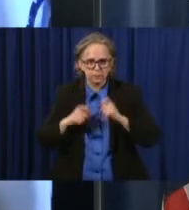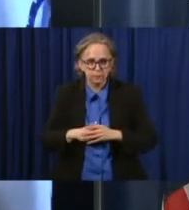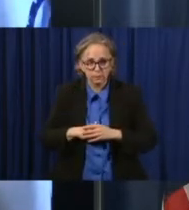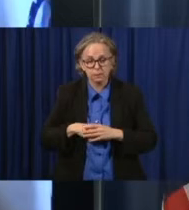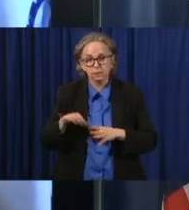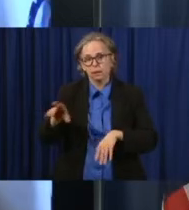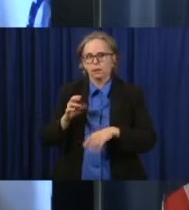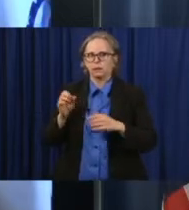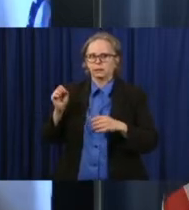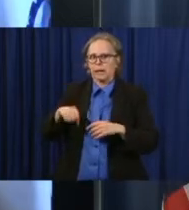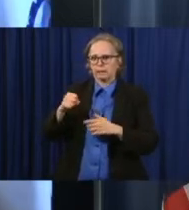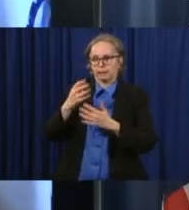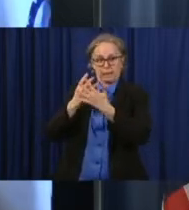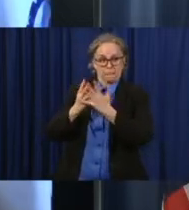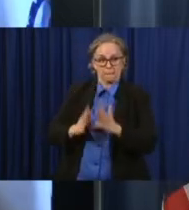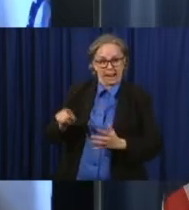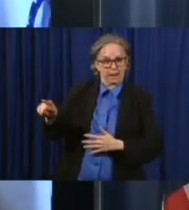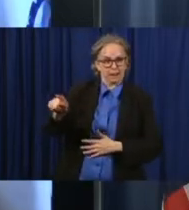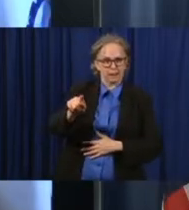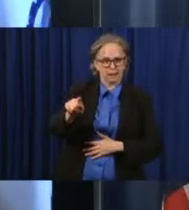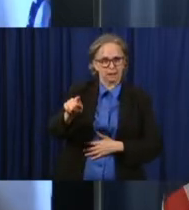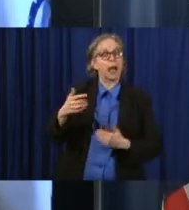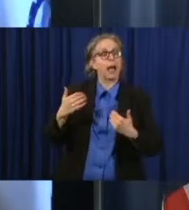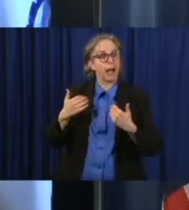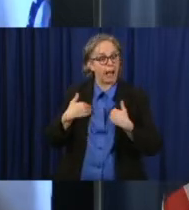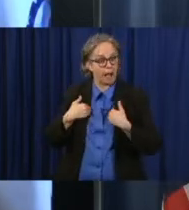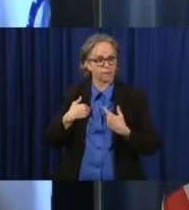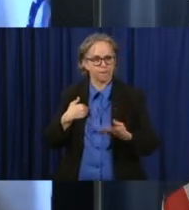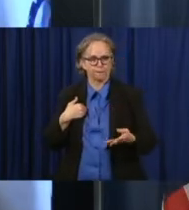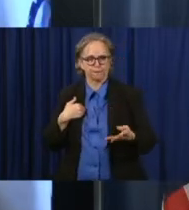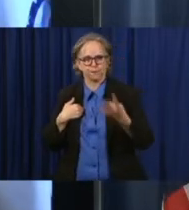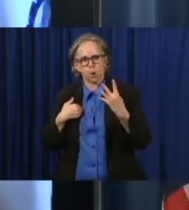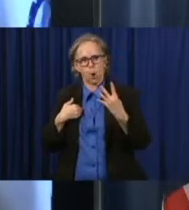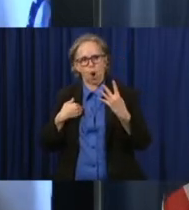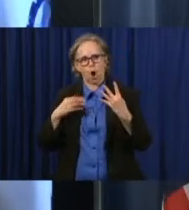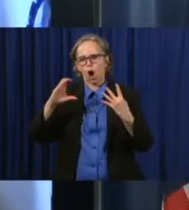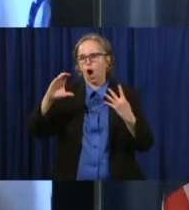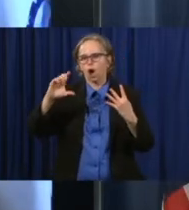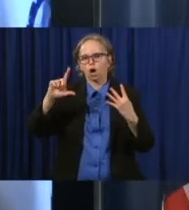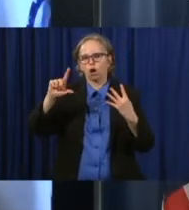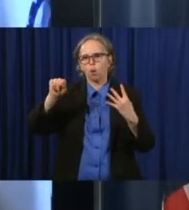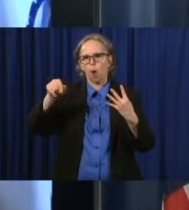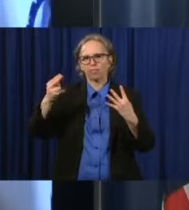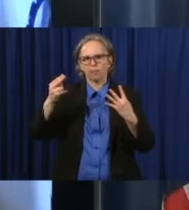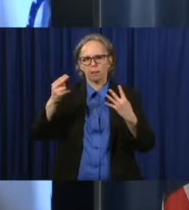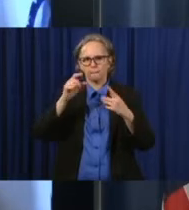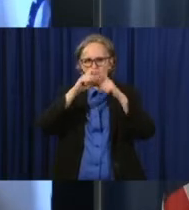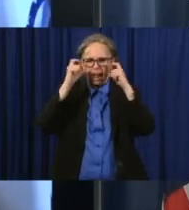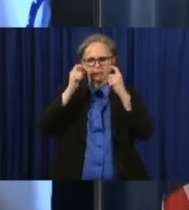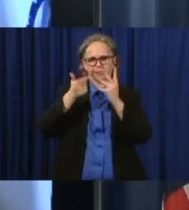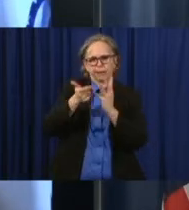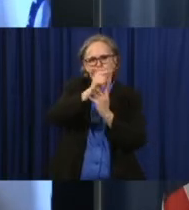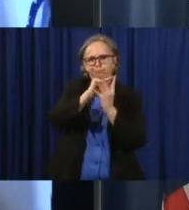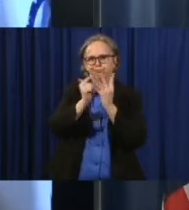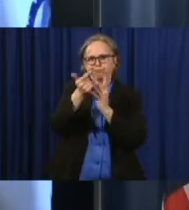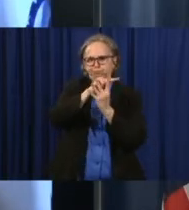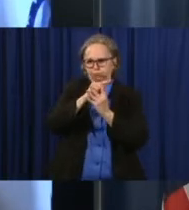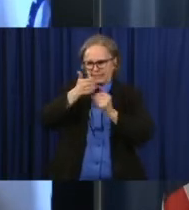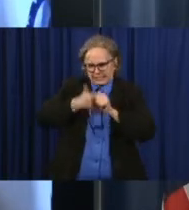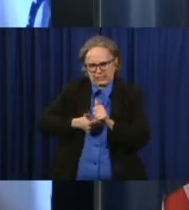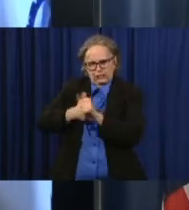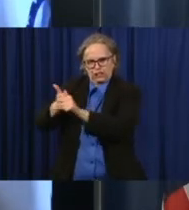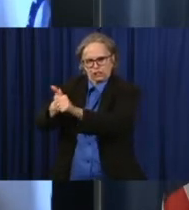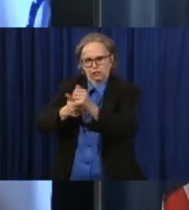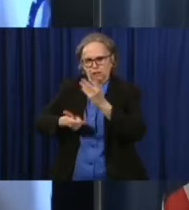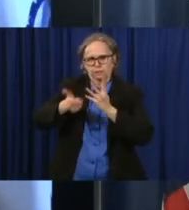prison have 4 cloth masks that they rotate and clean, and then we replace because they're only good for 15